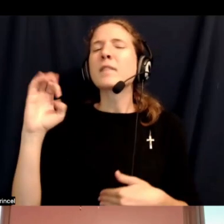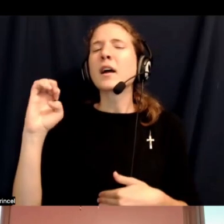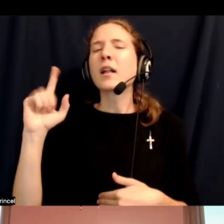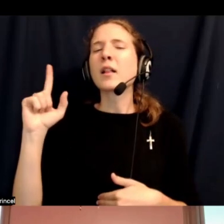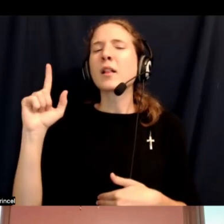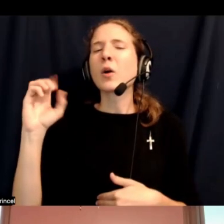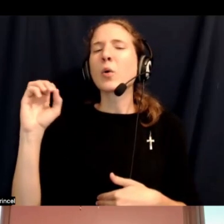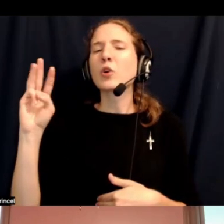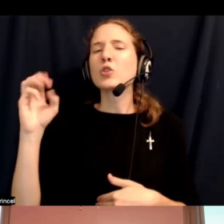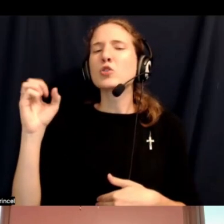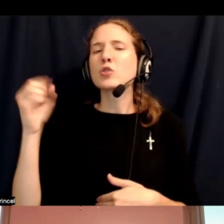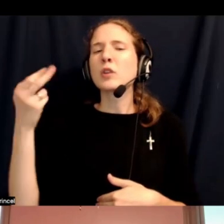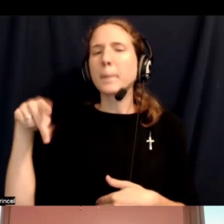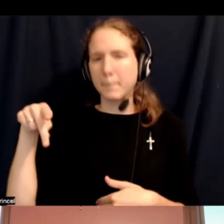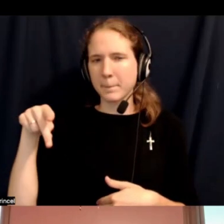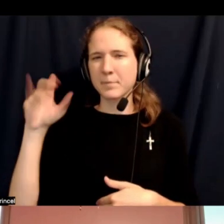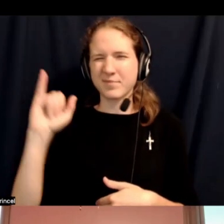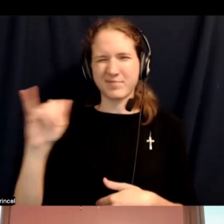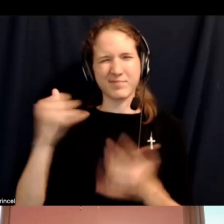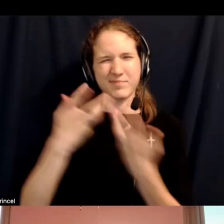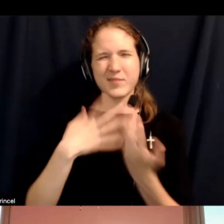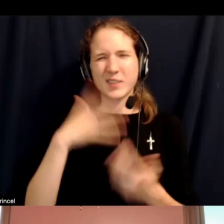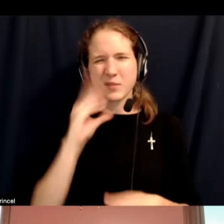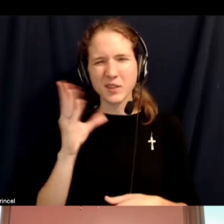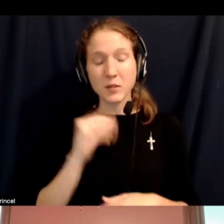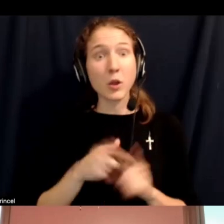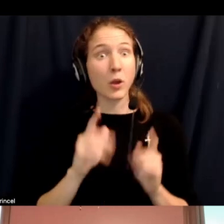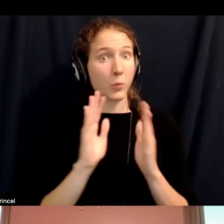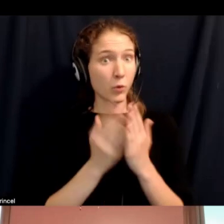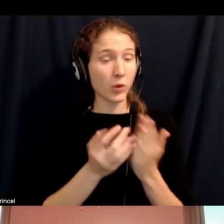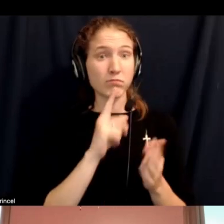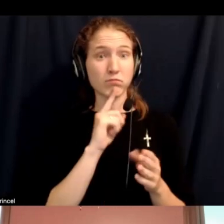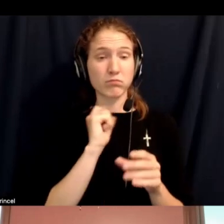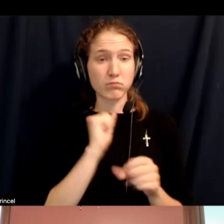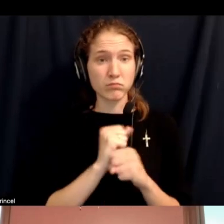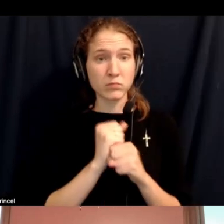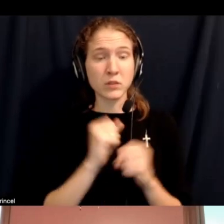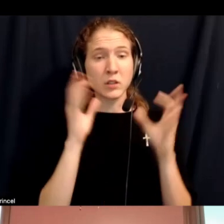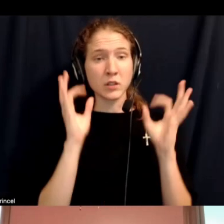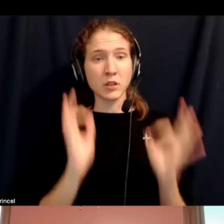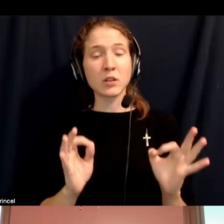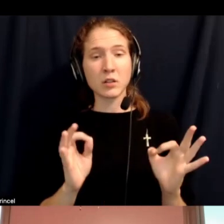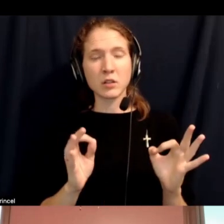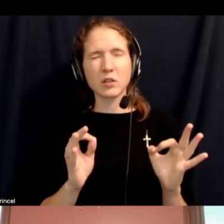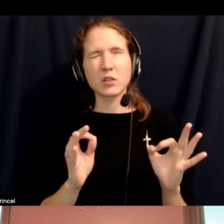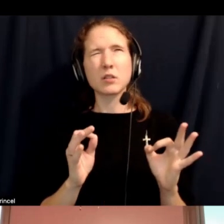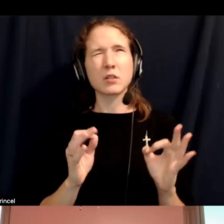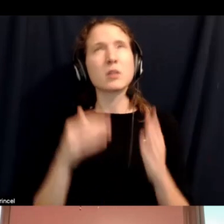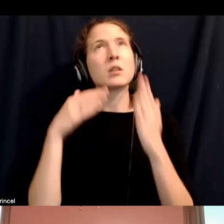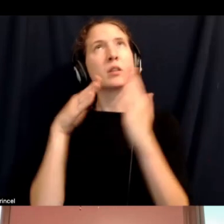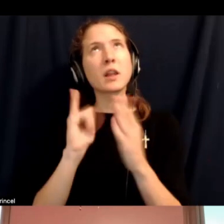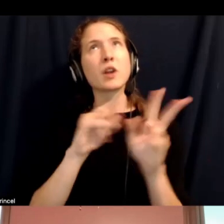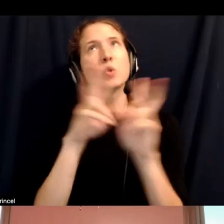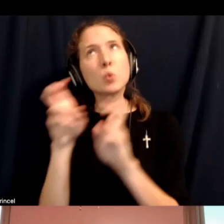I really decided I was going to sort of not tackle that, but where it came